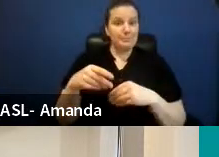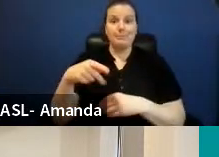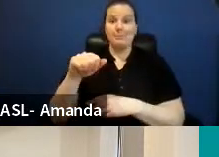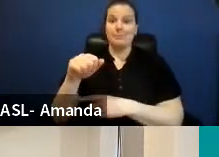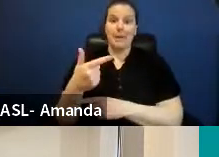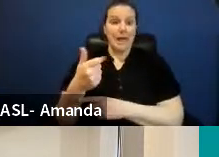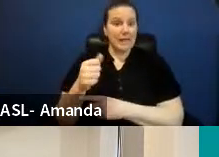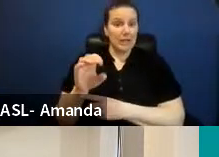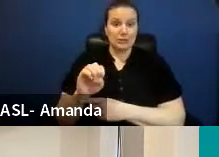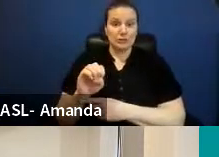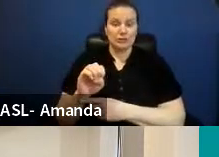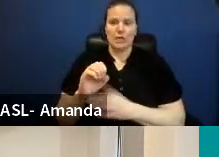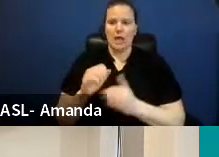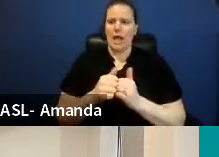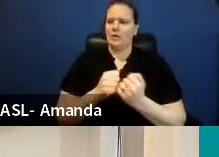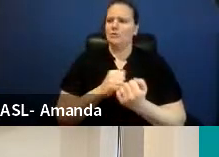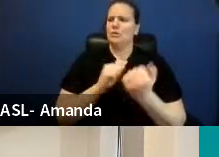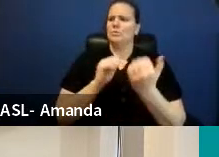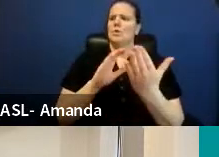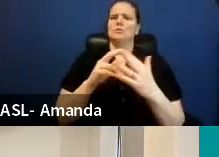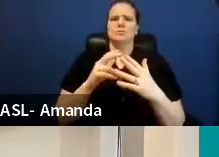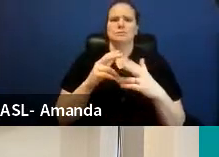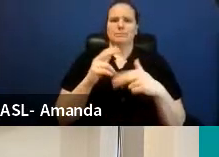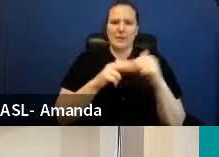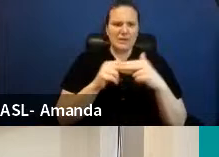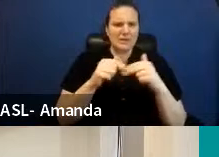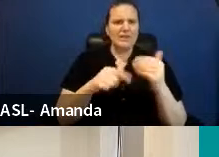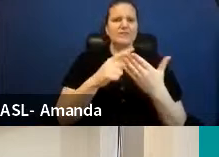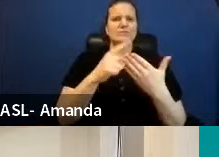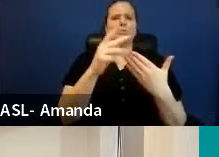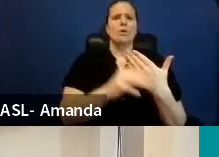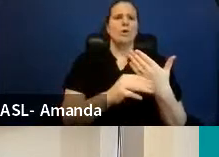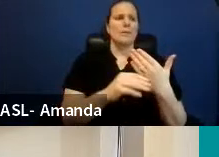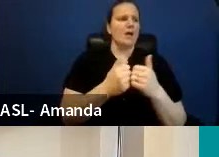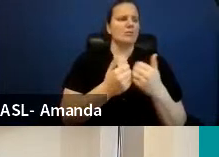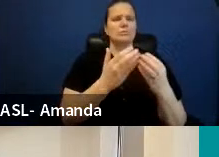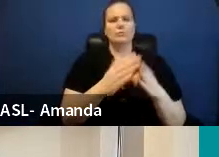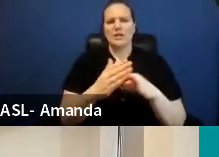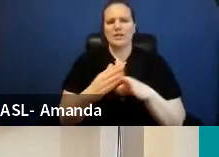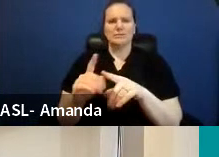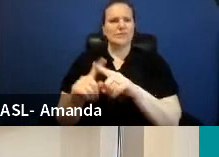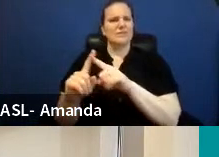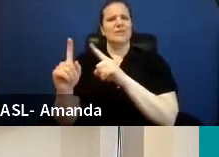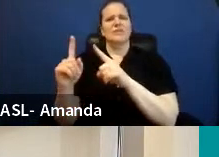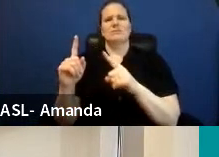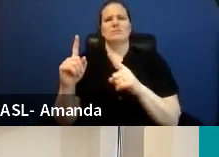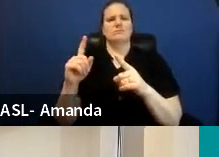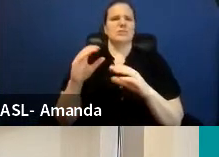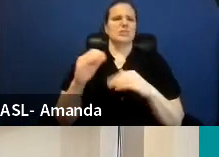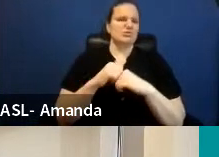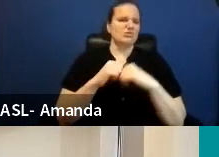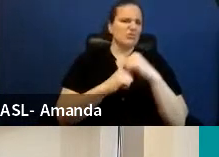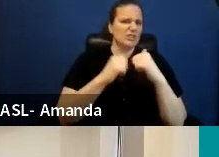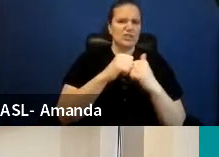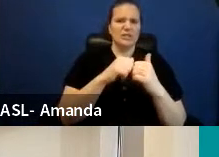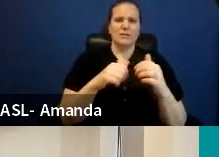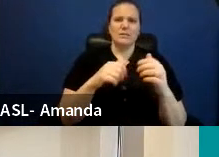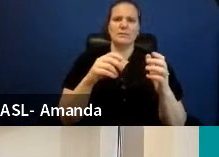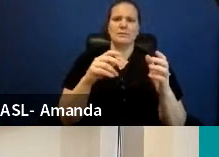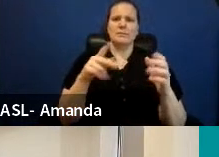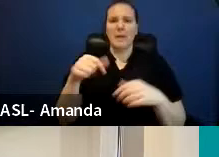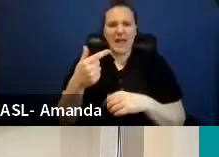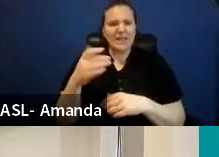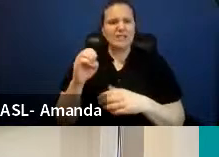to approach building this program, how to break it up in different construction packages, how to sequence those